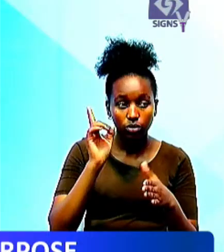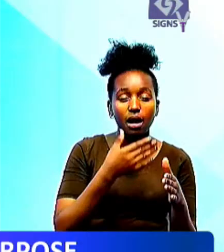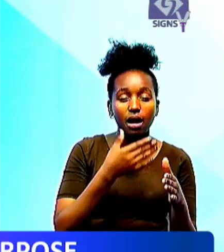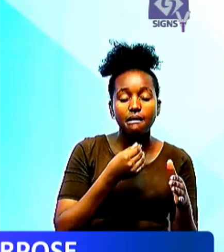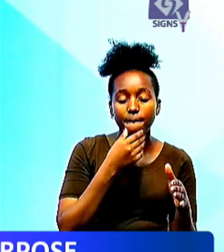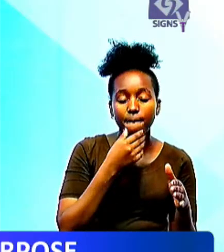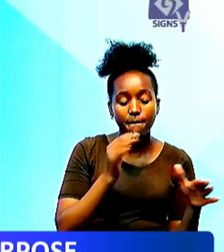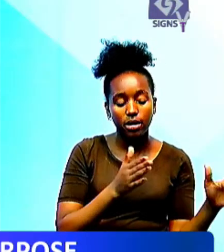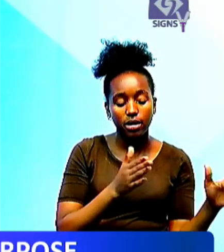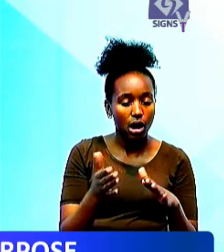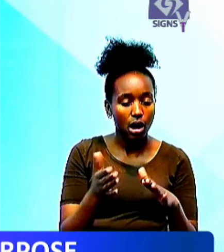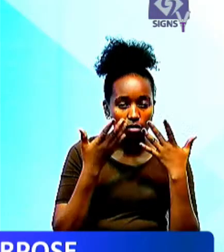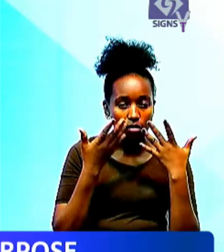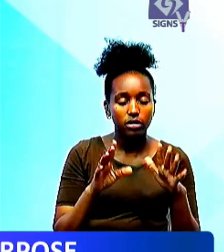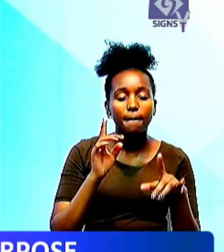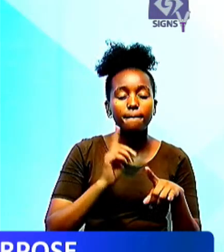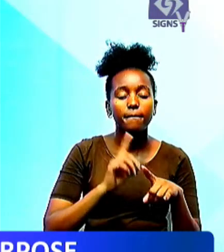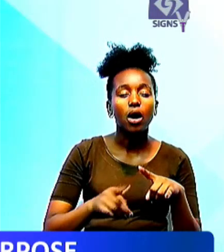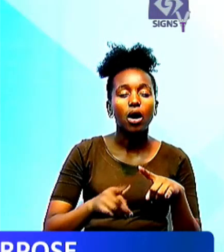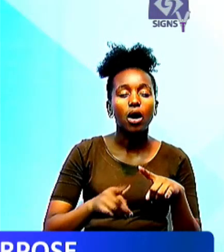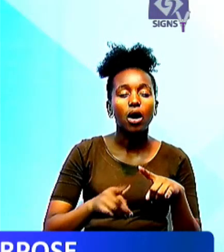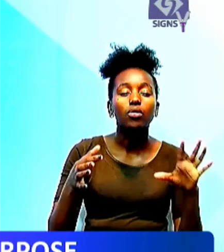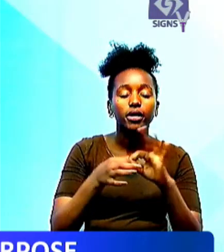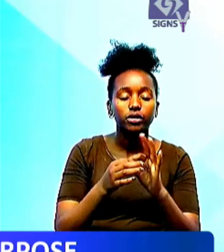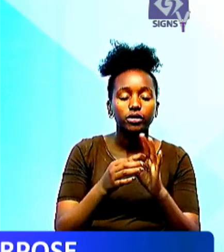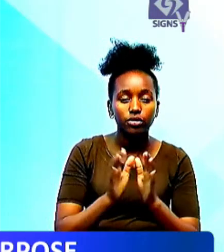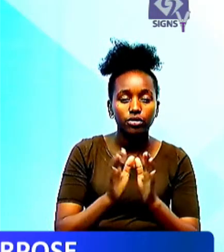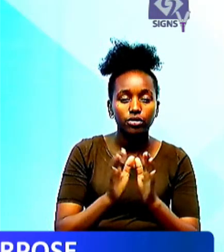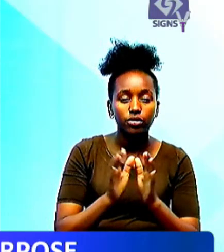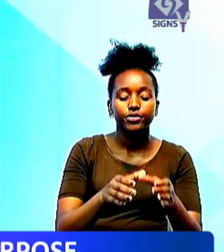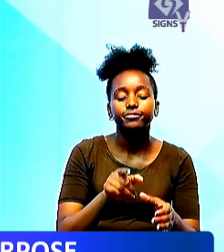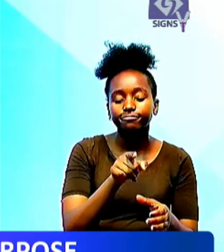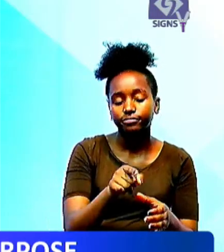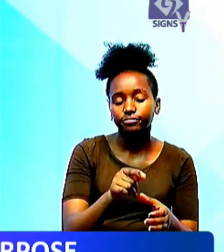want to do something with the community there. This community out